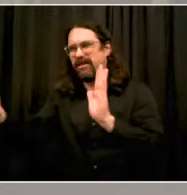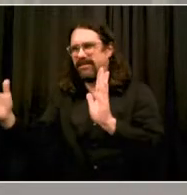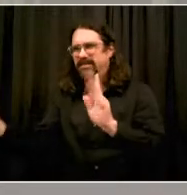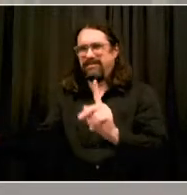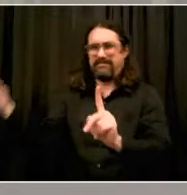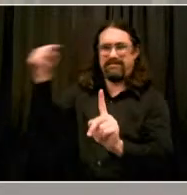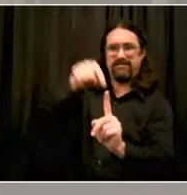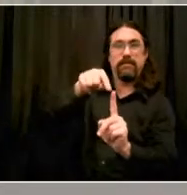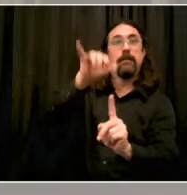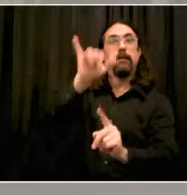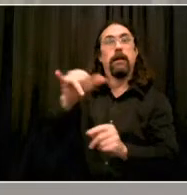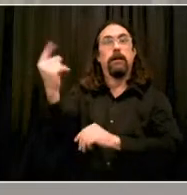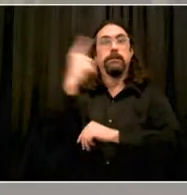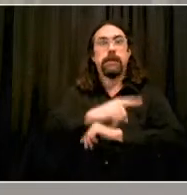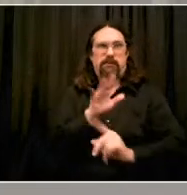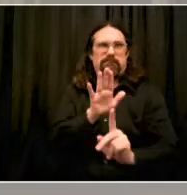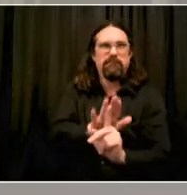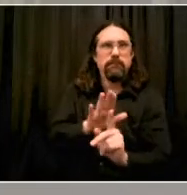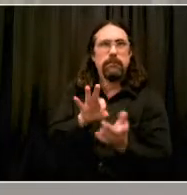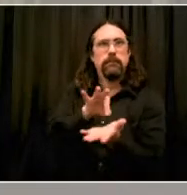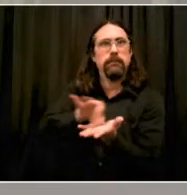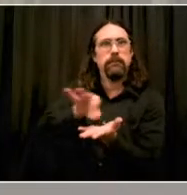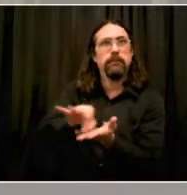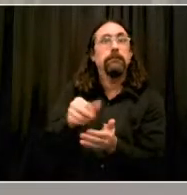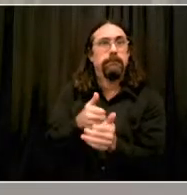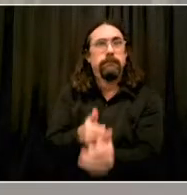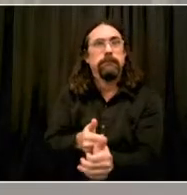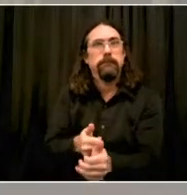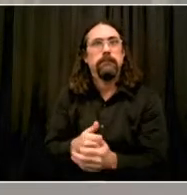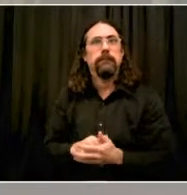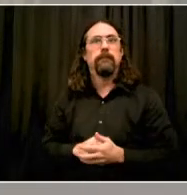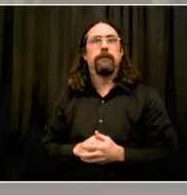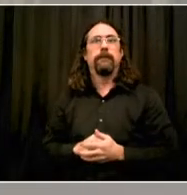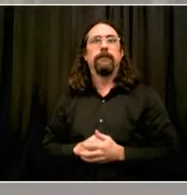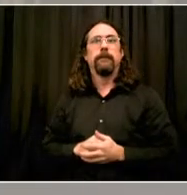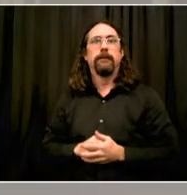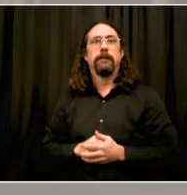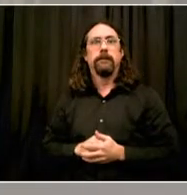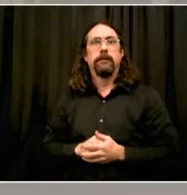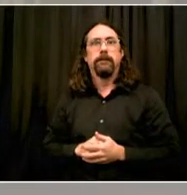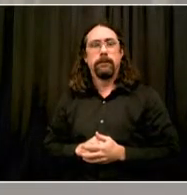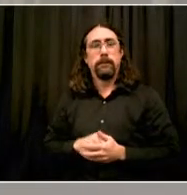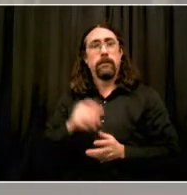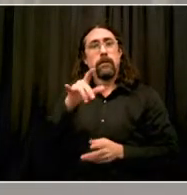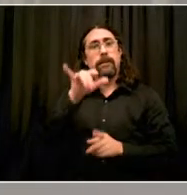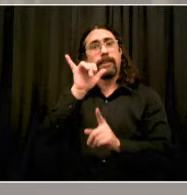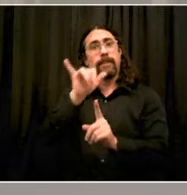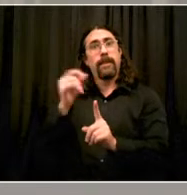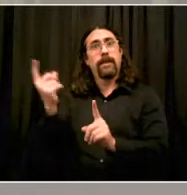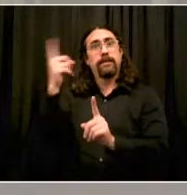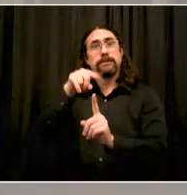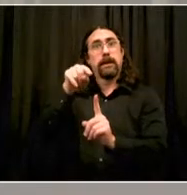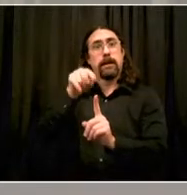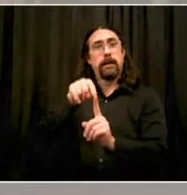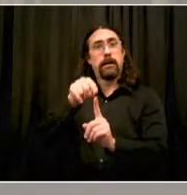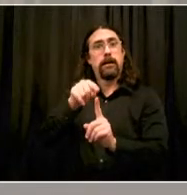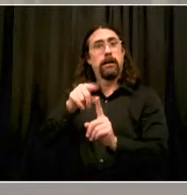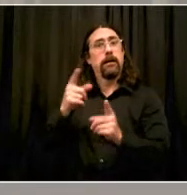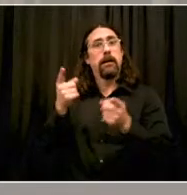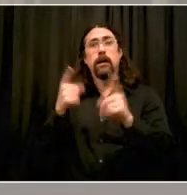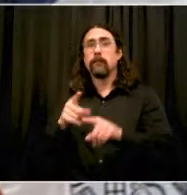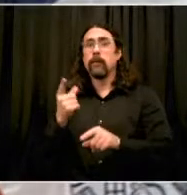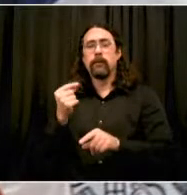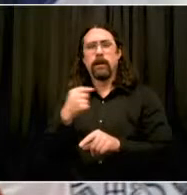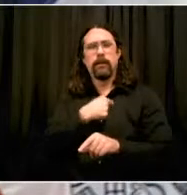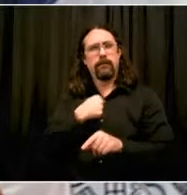things that we have to discern to make good decisions based on the accuracy of the data. And Rich, just to say, I think it's